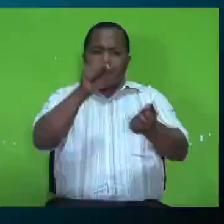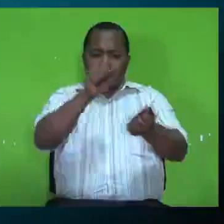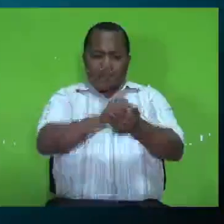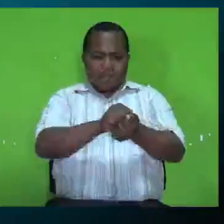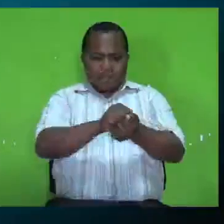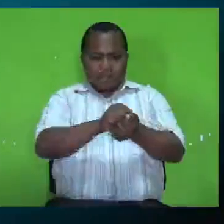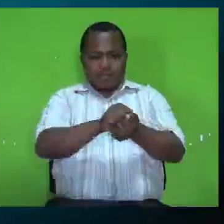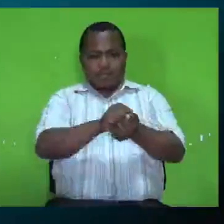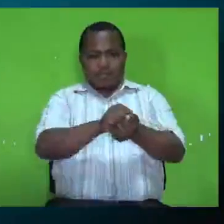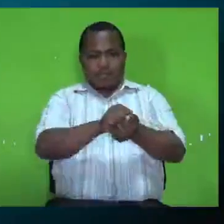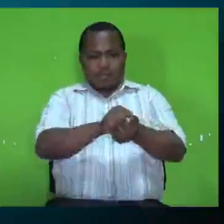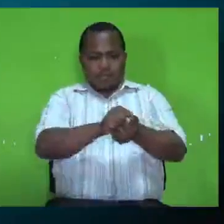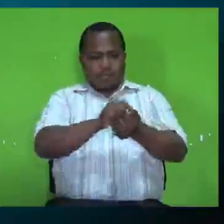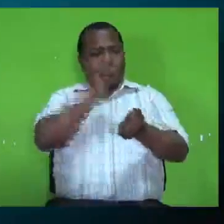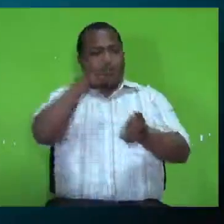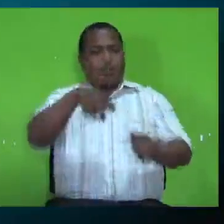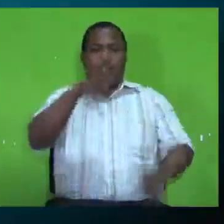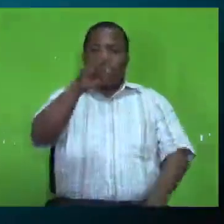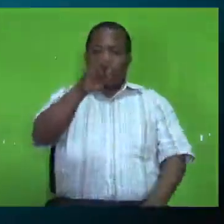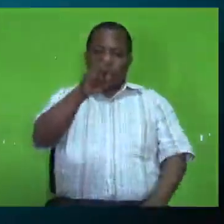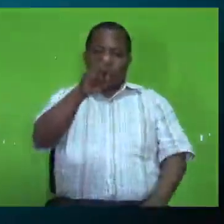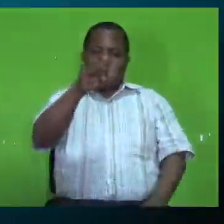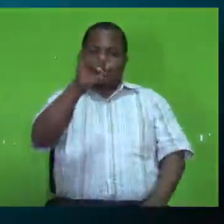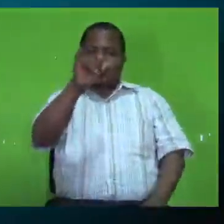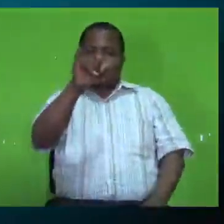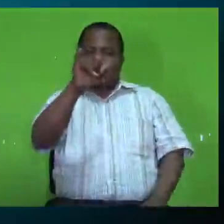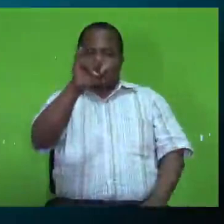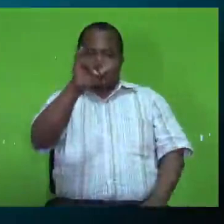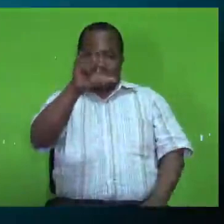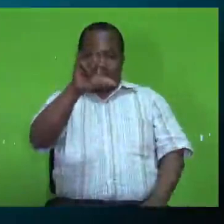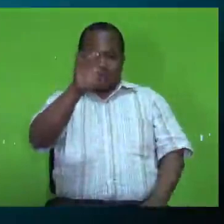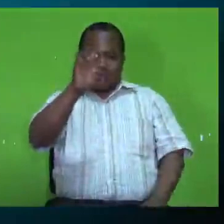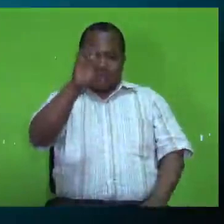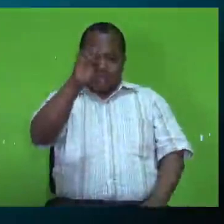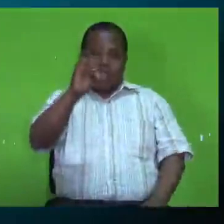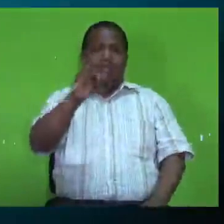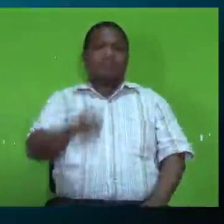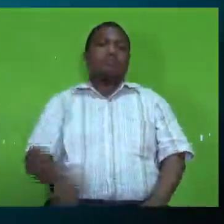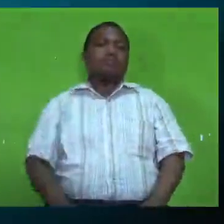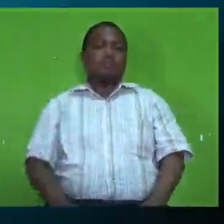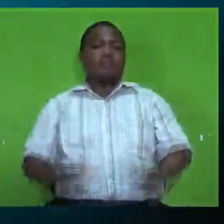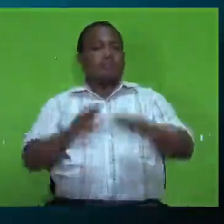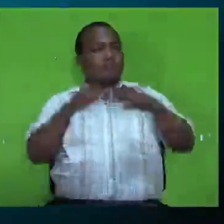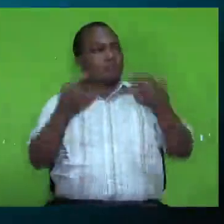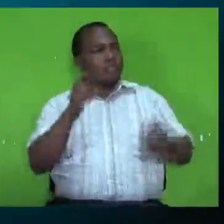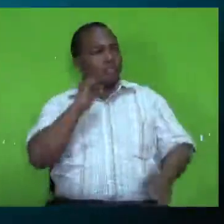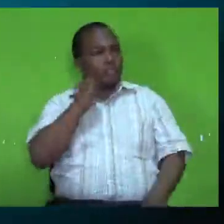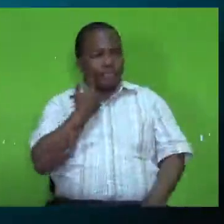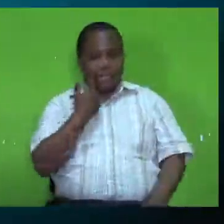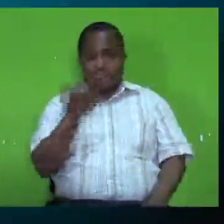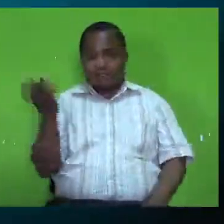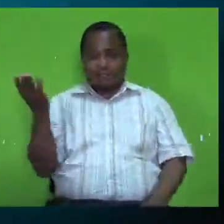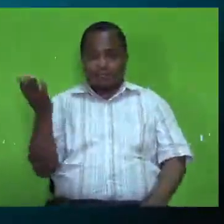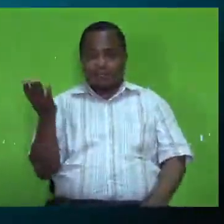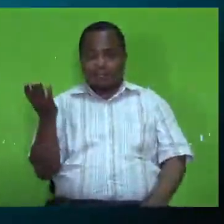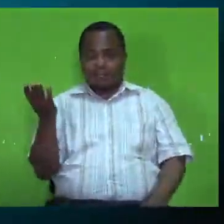of xylem tissue? Who can try, please?